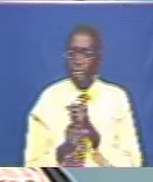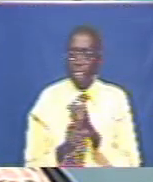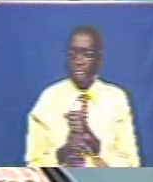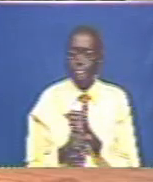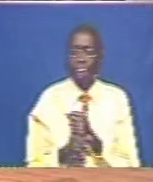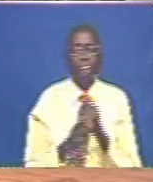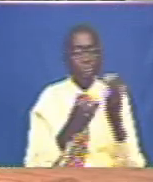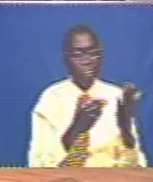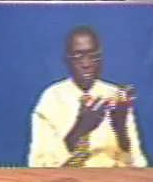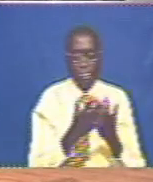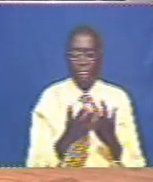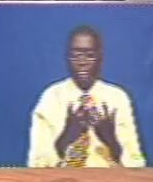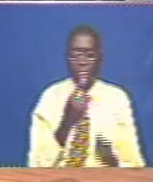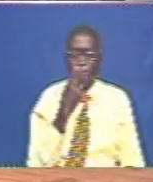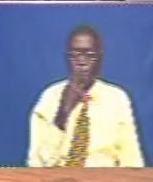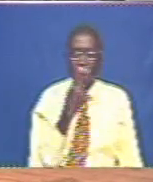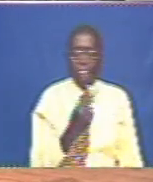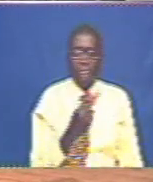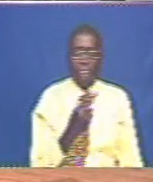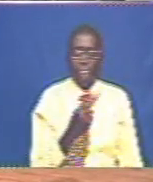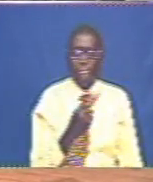one thing that we must realize is that